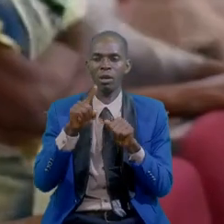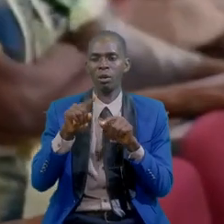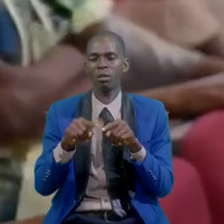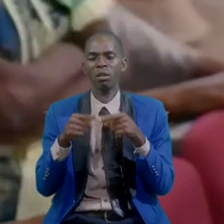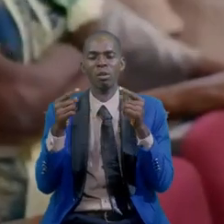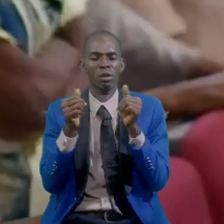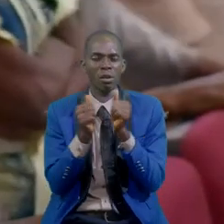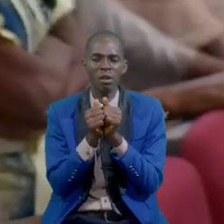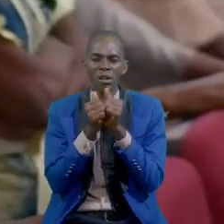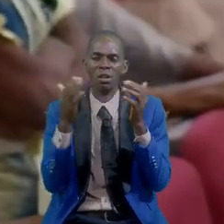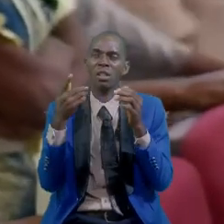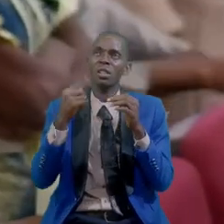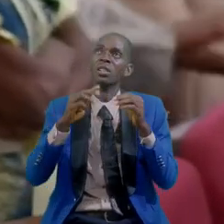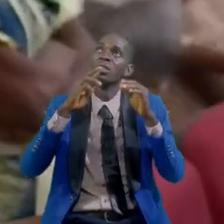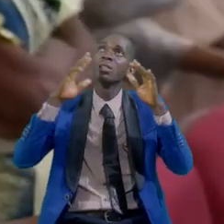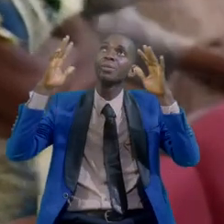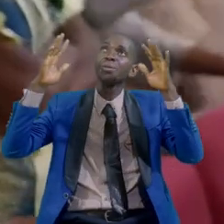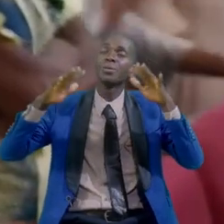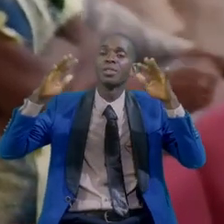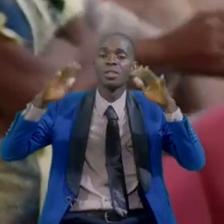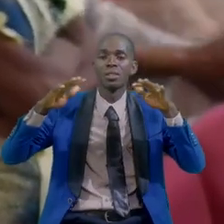without the rain